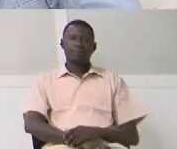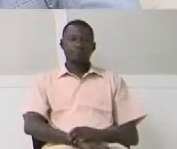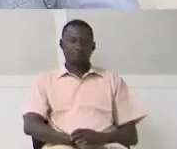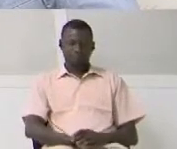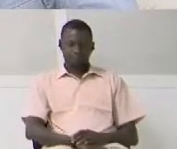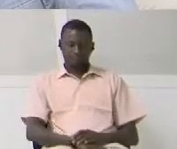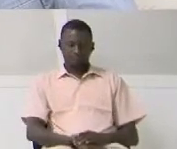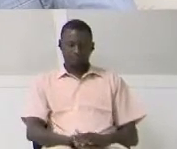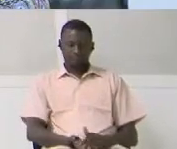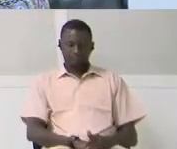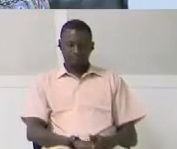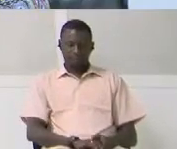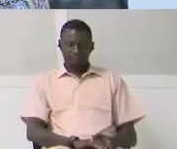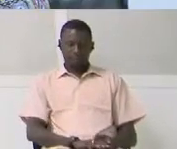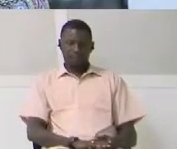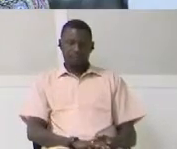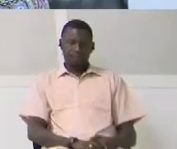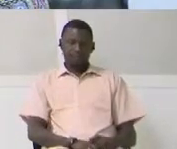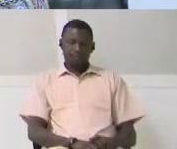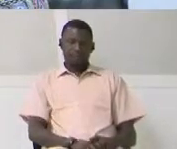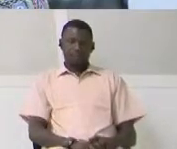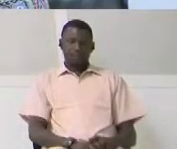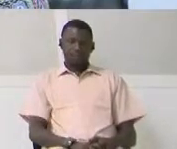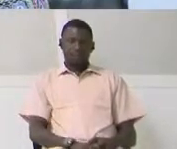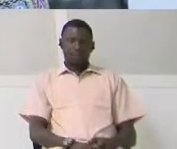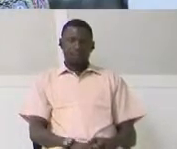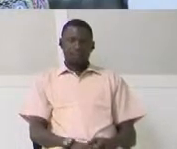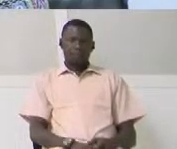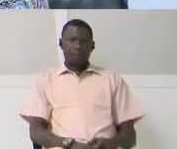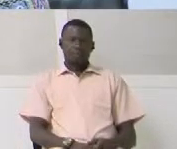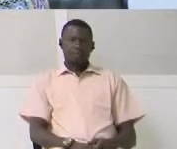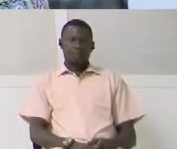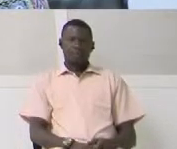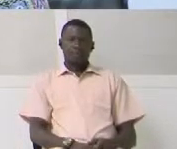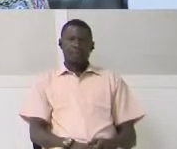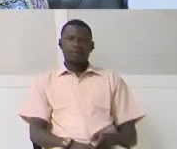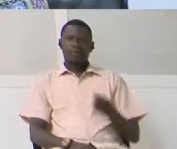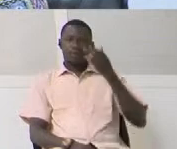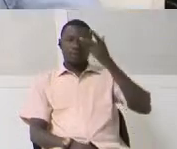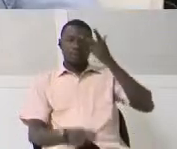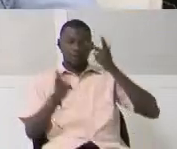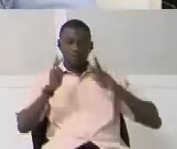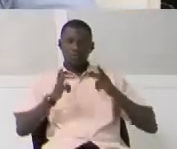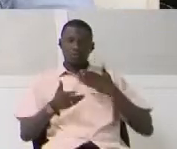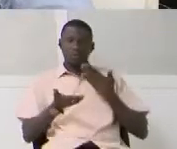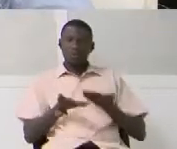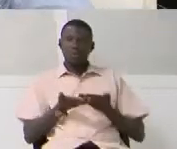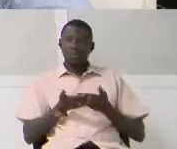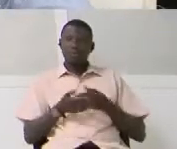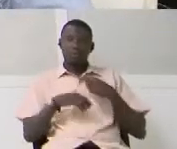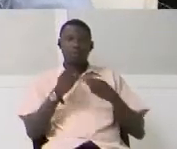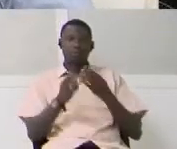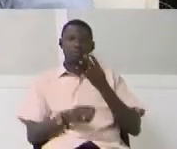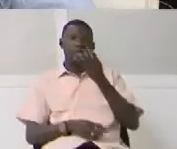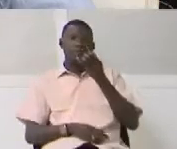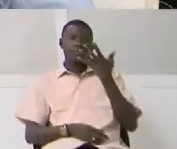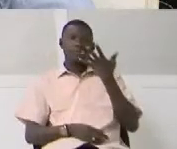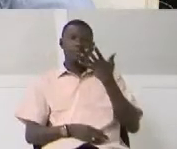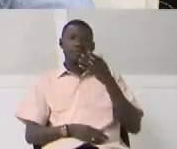ak auto bi nga def ni pour ñu mën ci jappalé ndawi Gambia yi. And so we still have